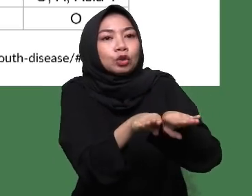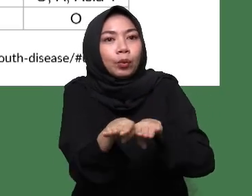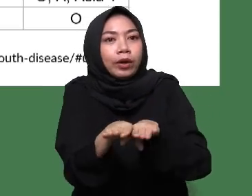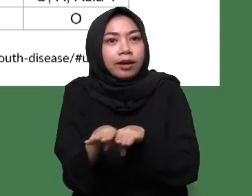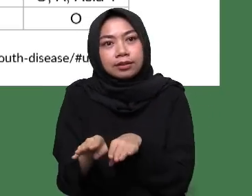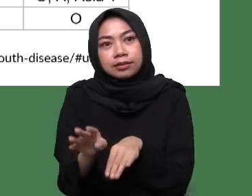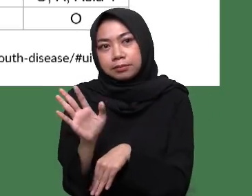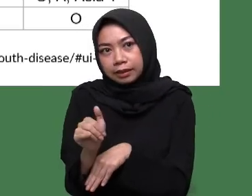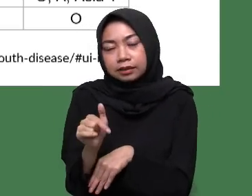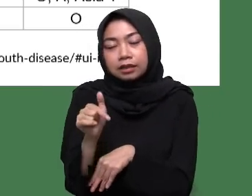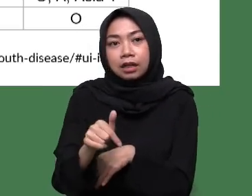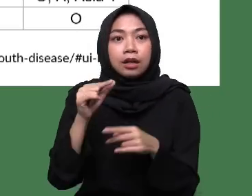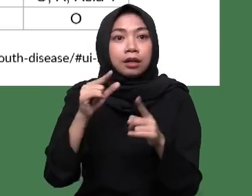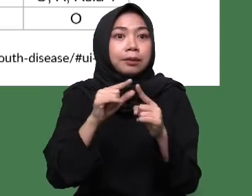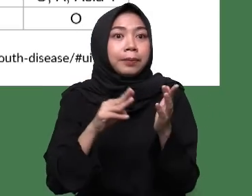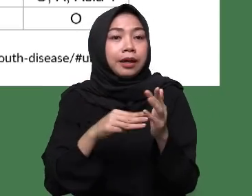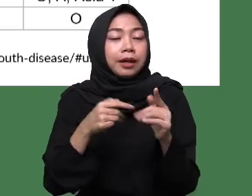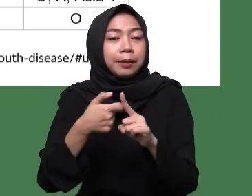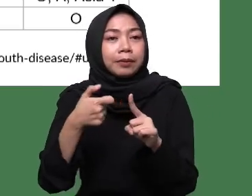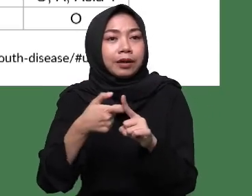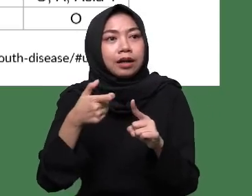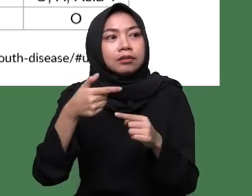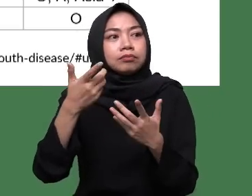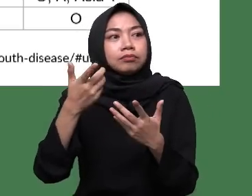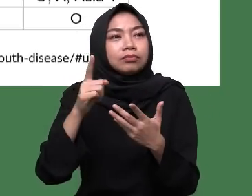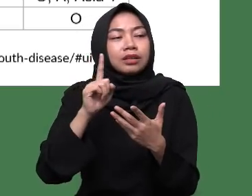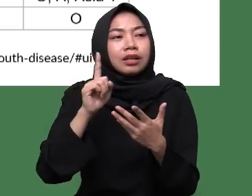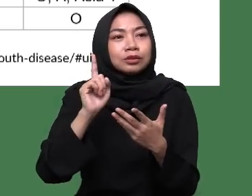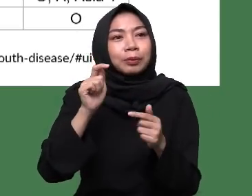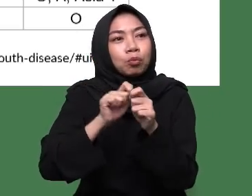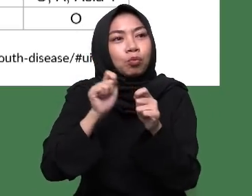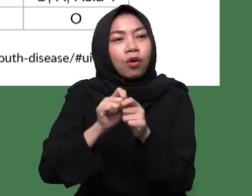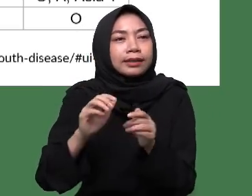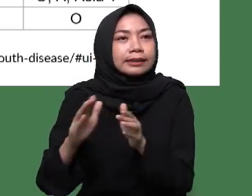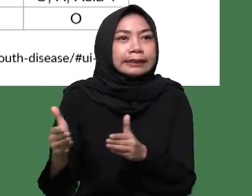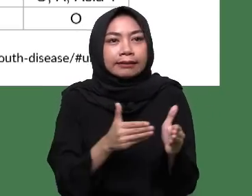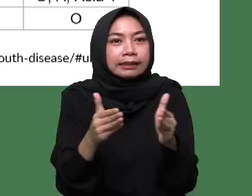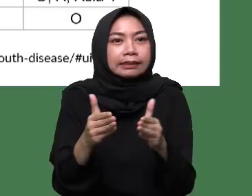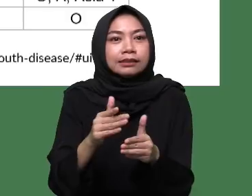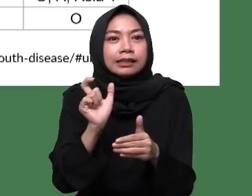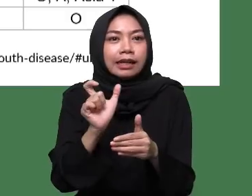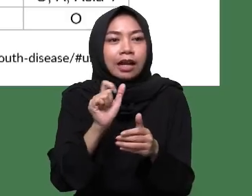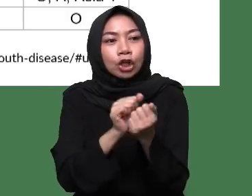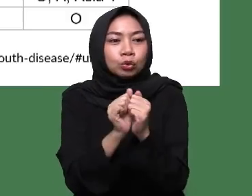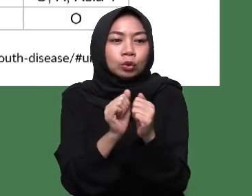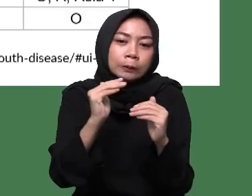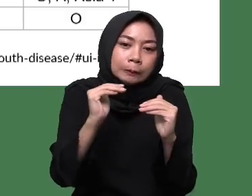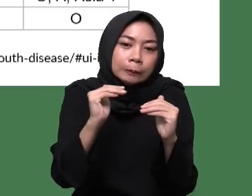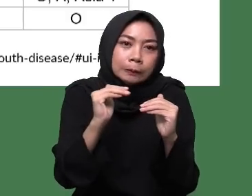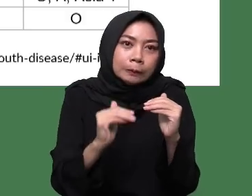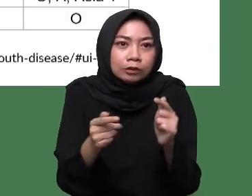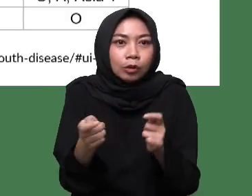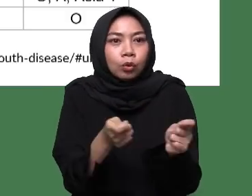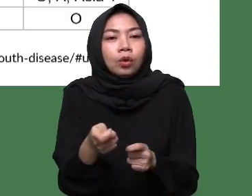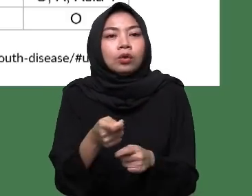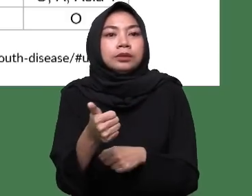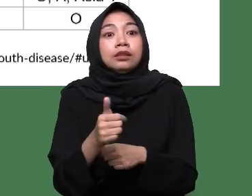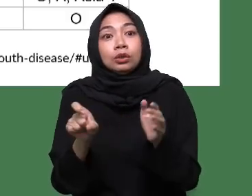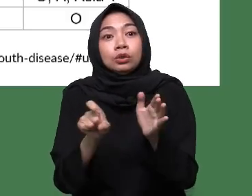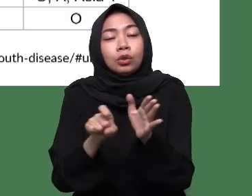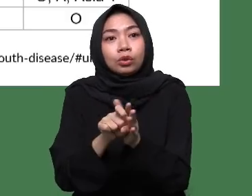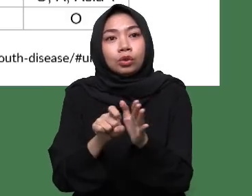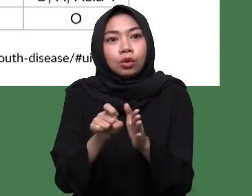with the disease, affected countries have developed some strategies to maintain the disease under control. In Southeast Asia,